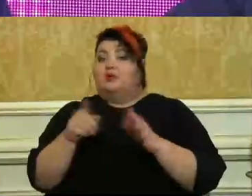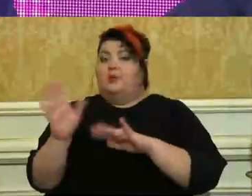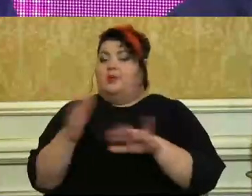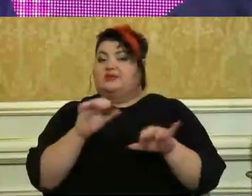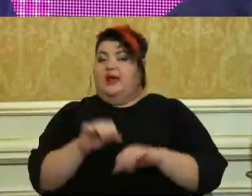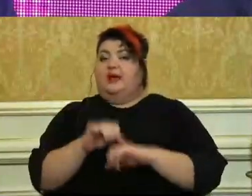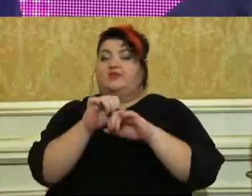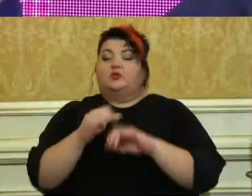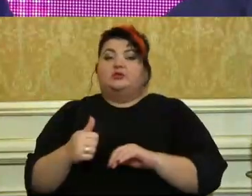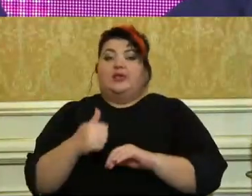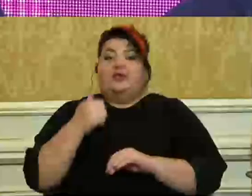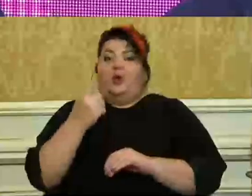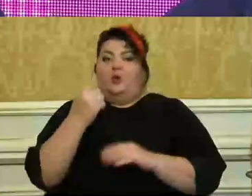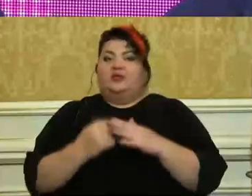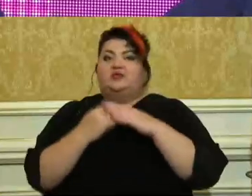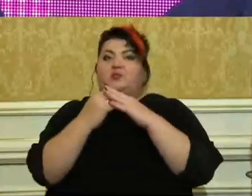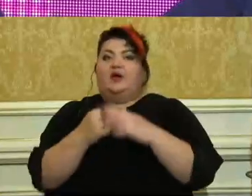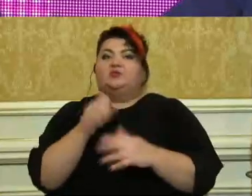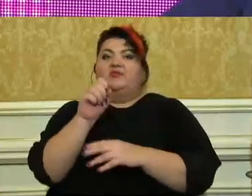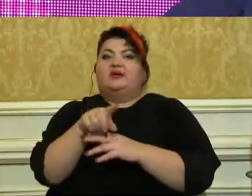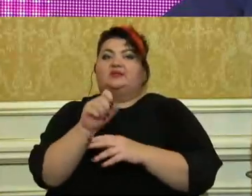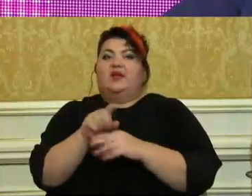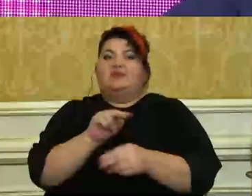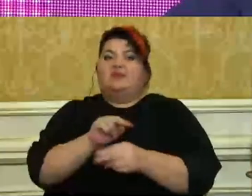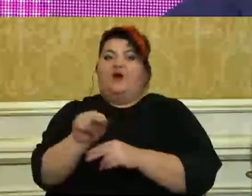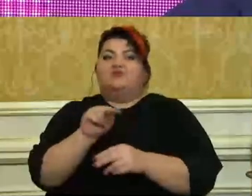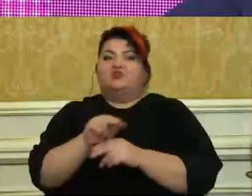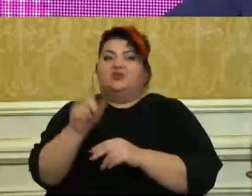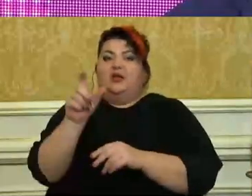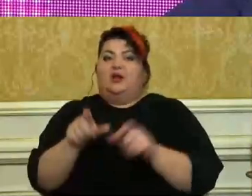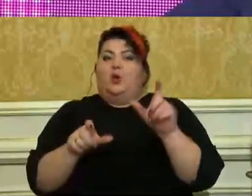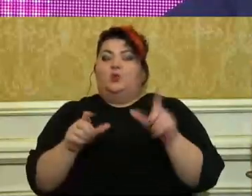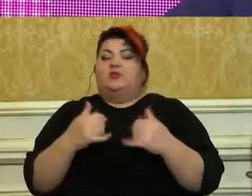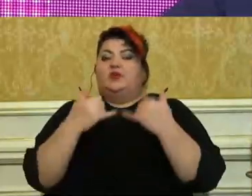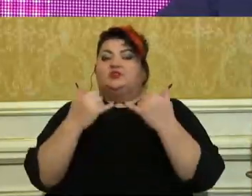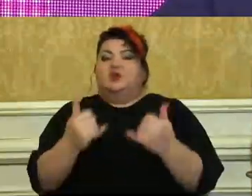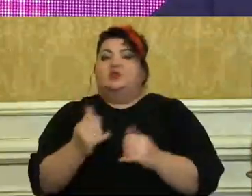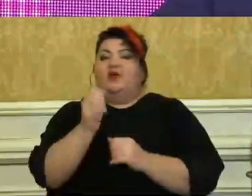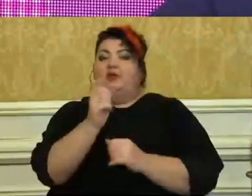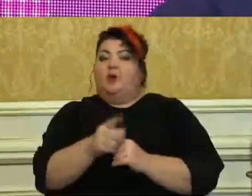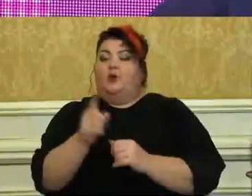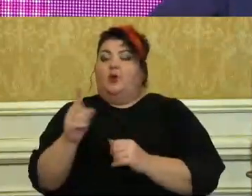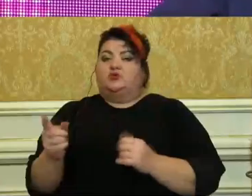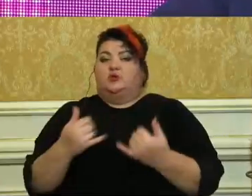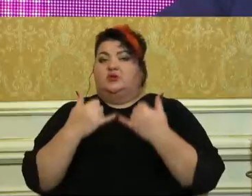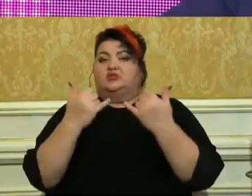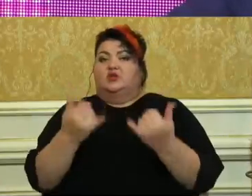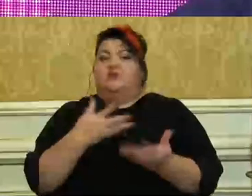So on this period after the revolution of dignity, the one of the main tasks is just